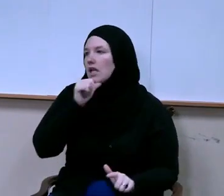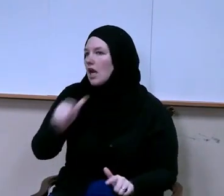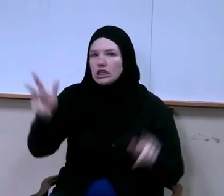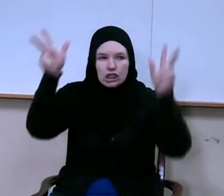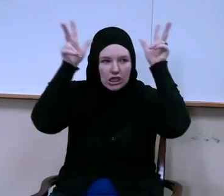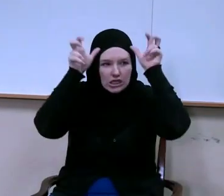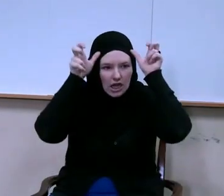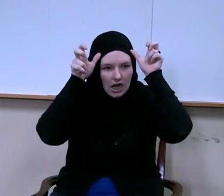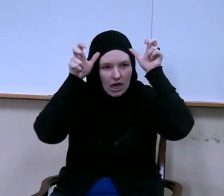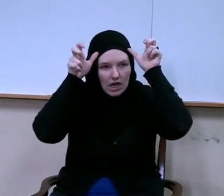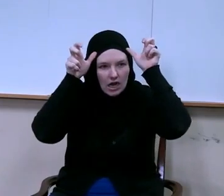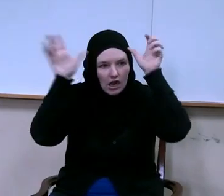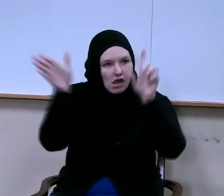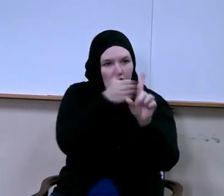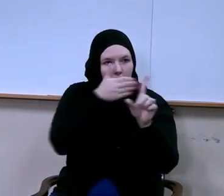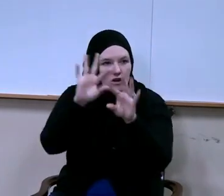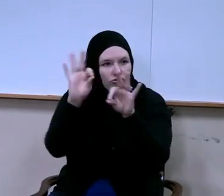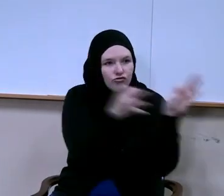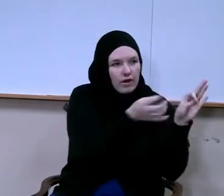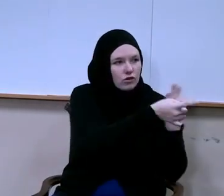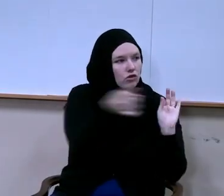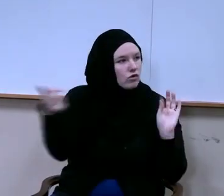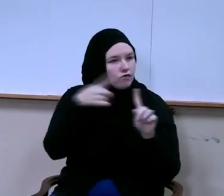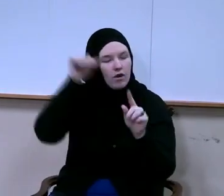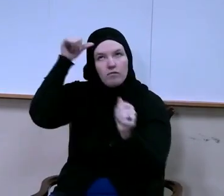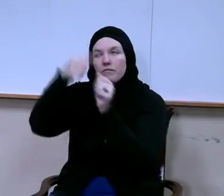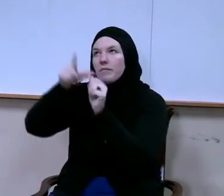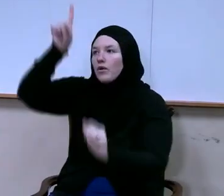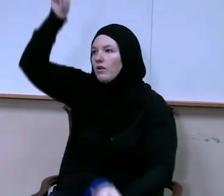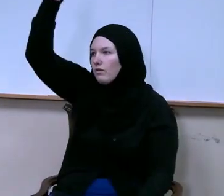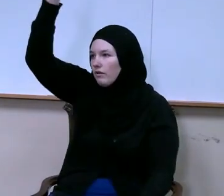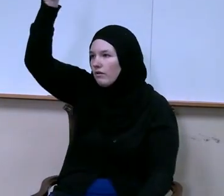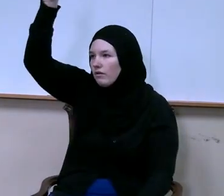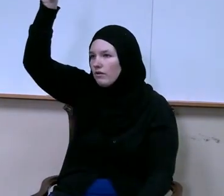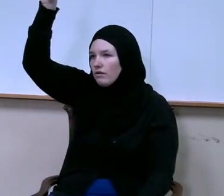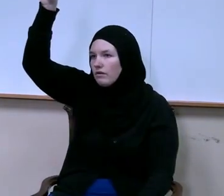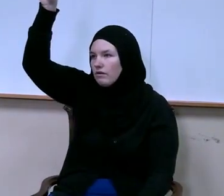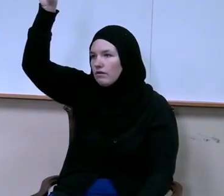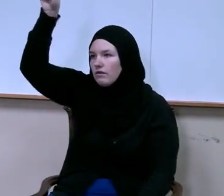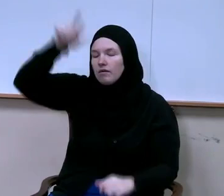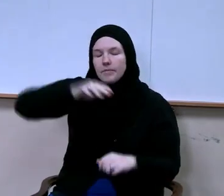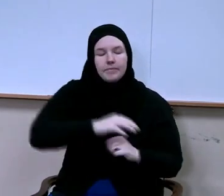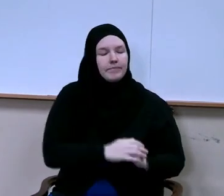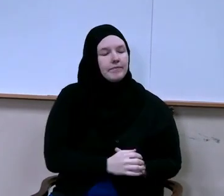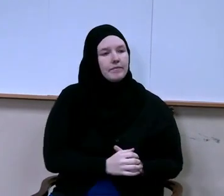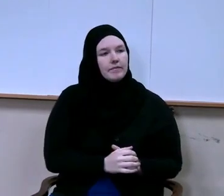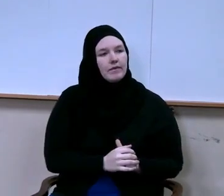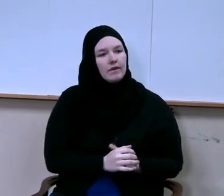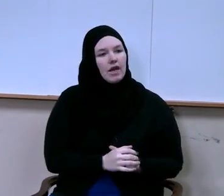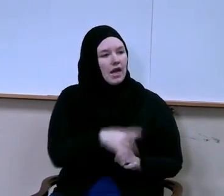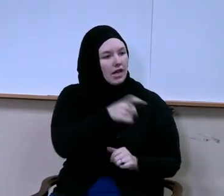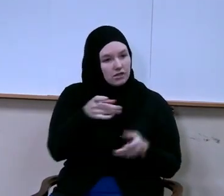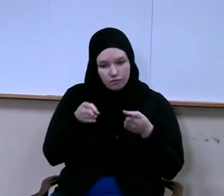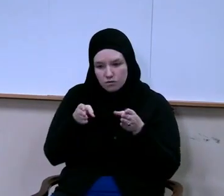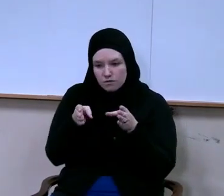the shaitan distract you from remembering Allah and from living a godly life.